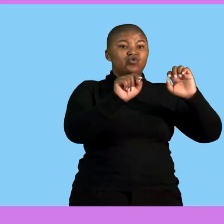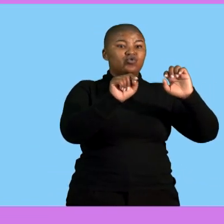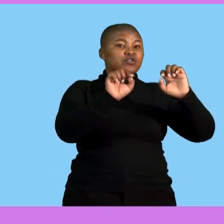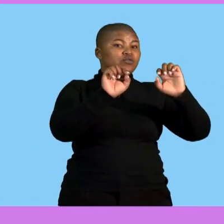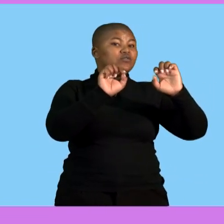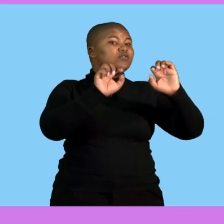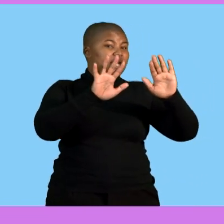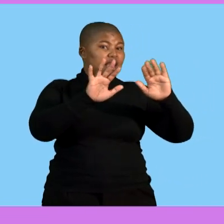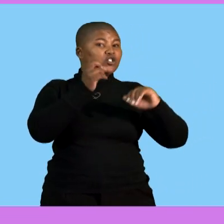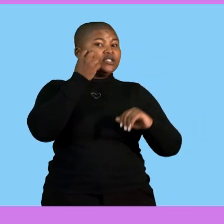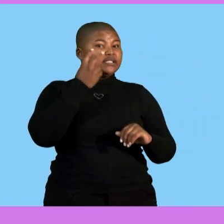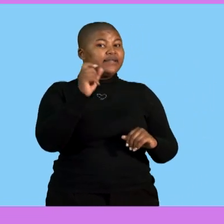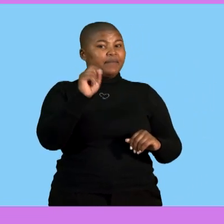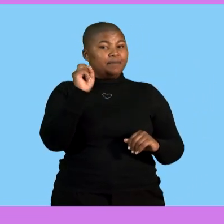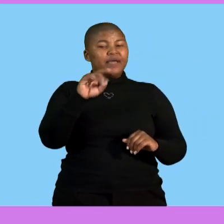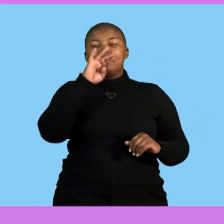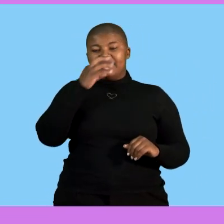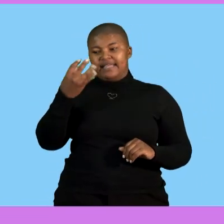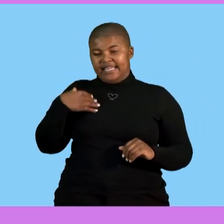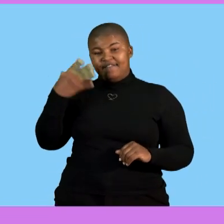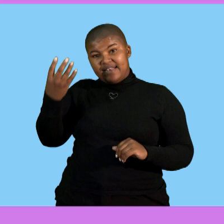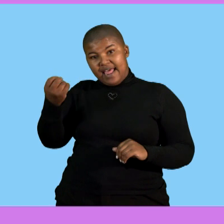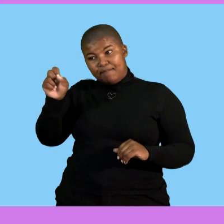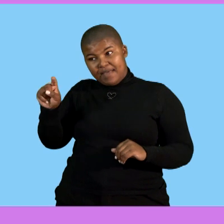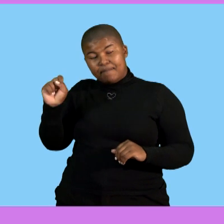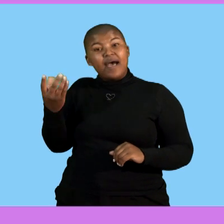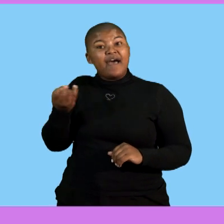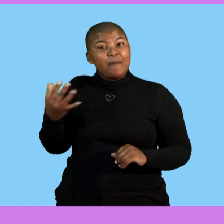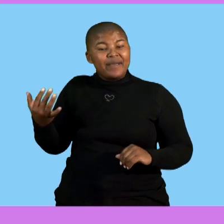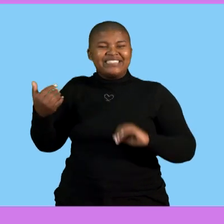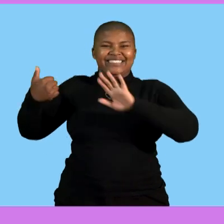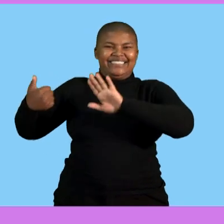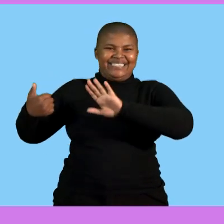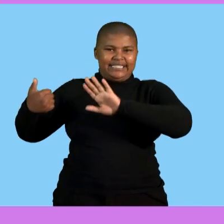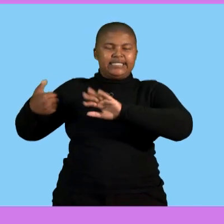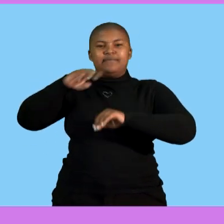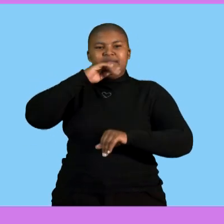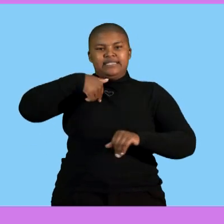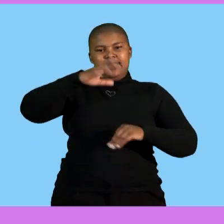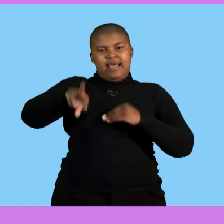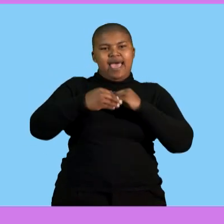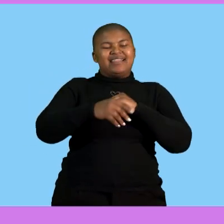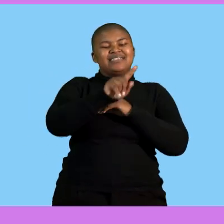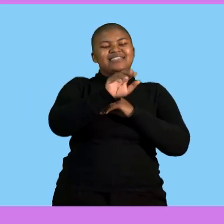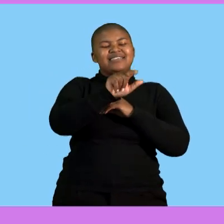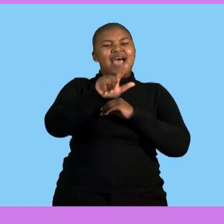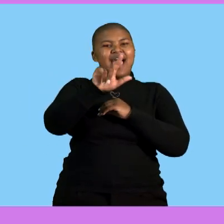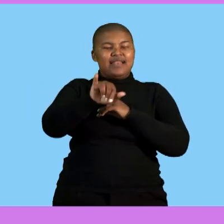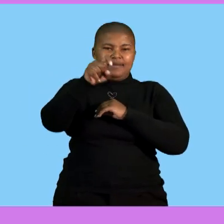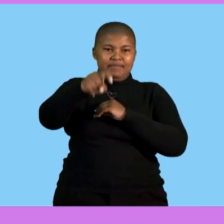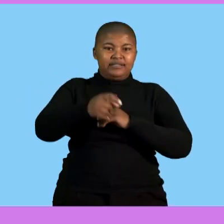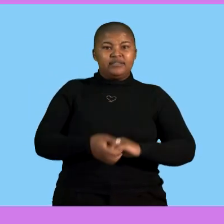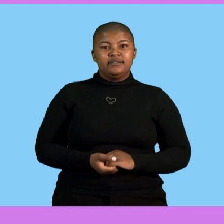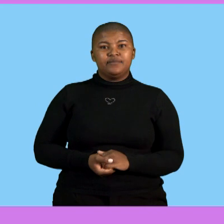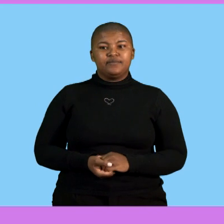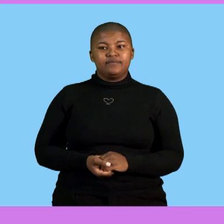9, the shoe sizes. So we are given a frequency of which it's said to be 6. We are to complete the